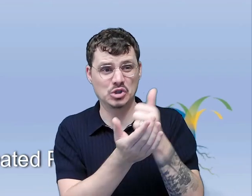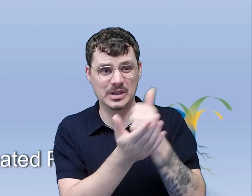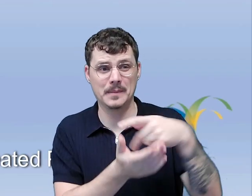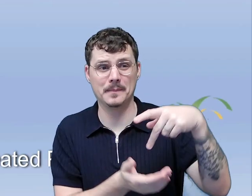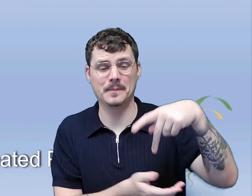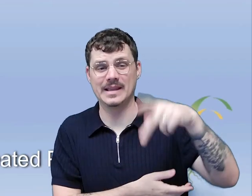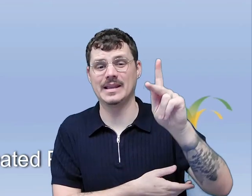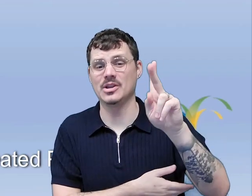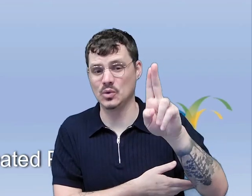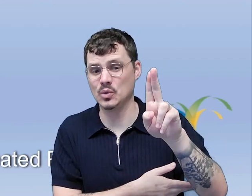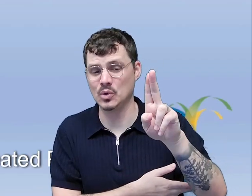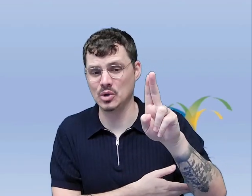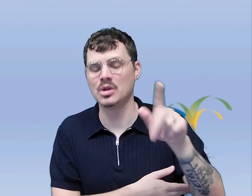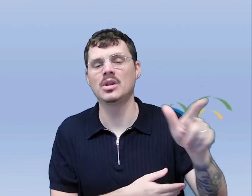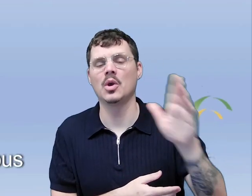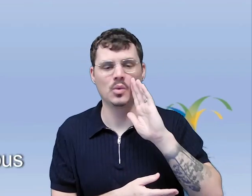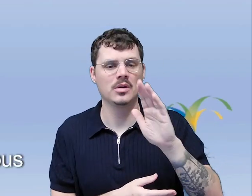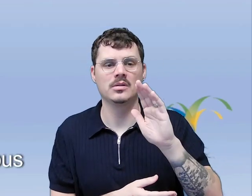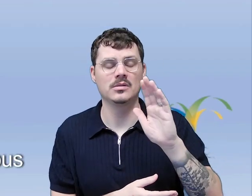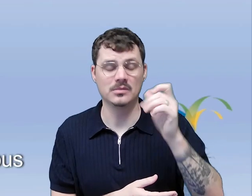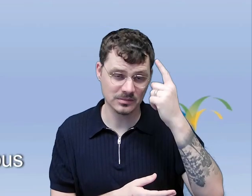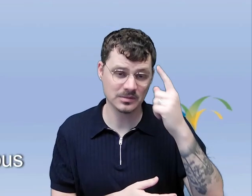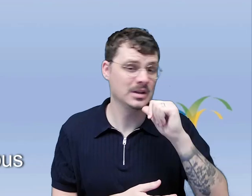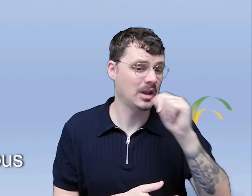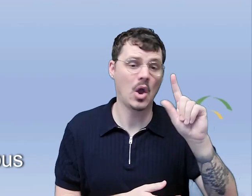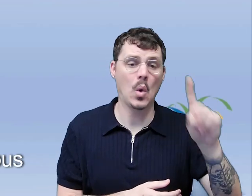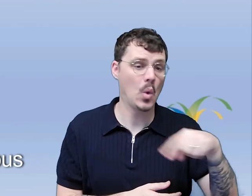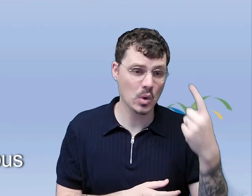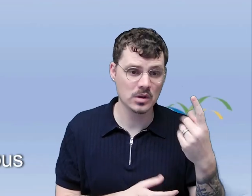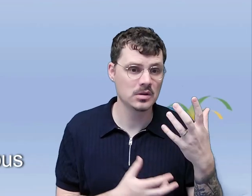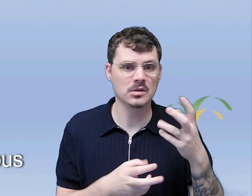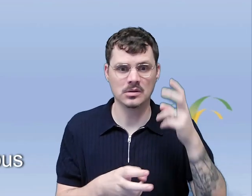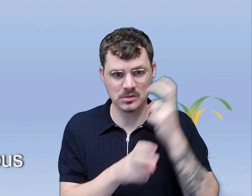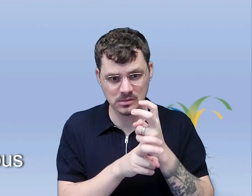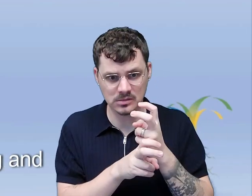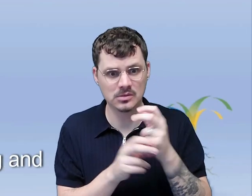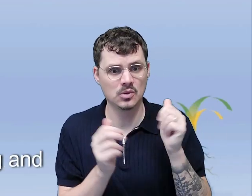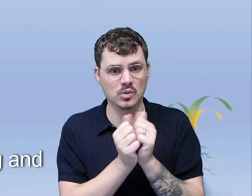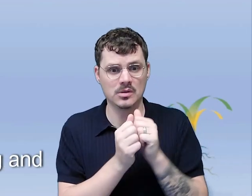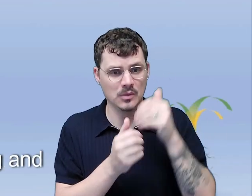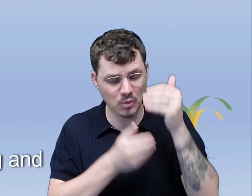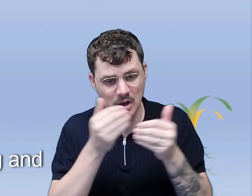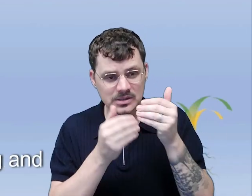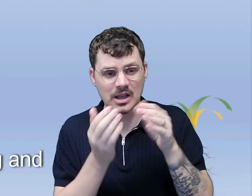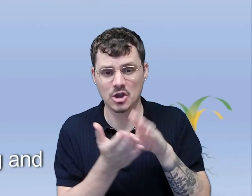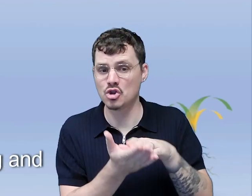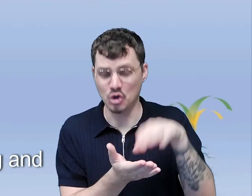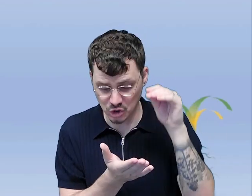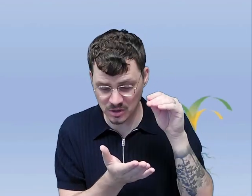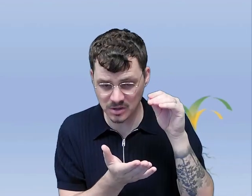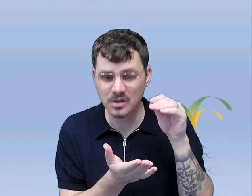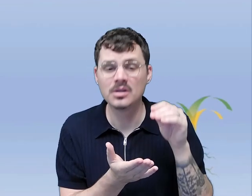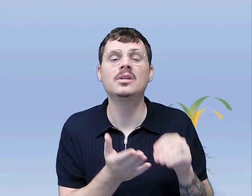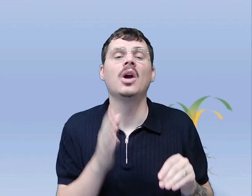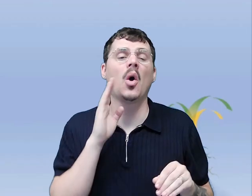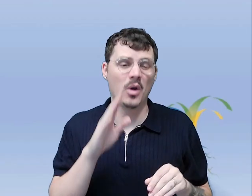long-standing untreated PKU, they will not only have enormous difficulties in terms of processing and